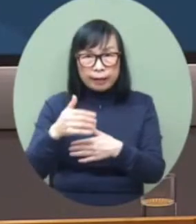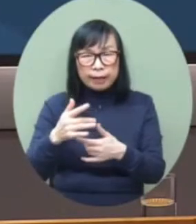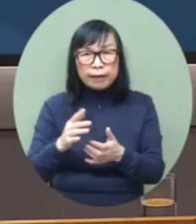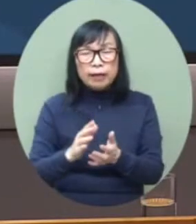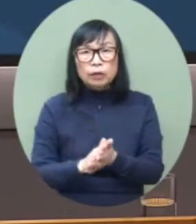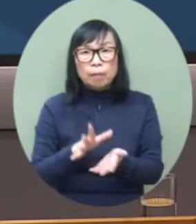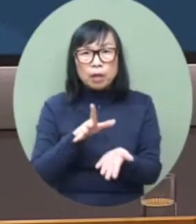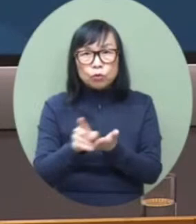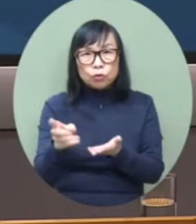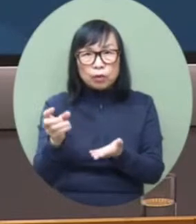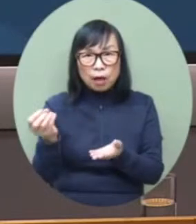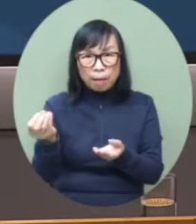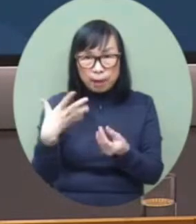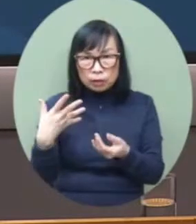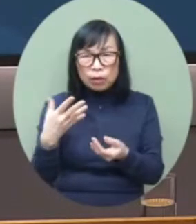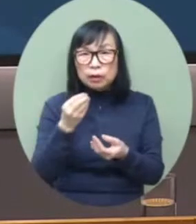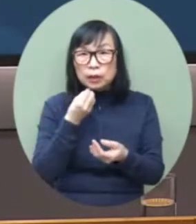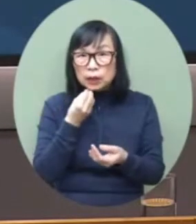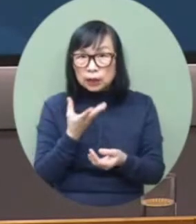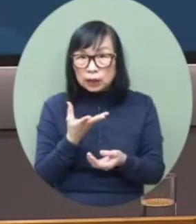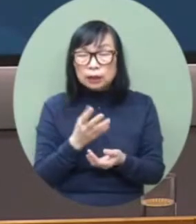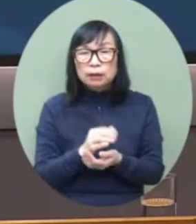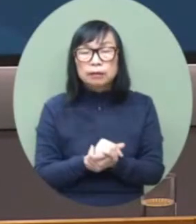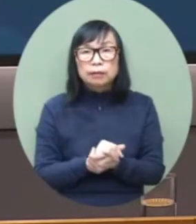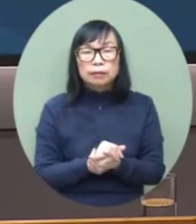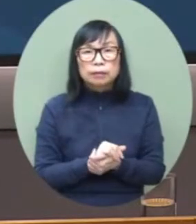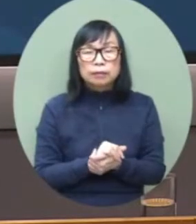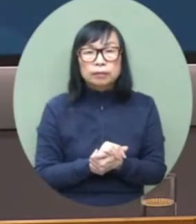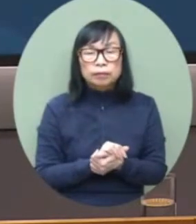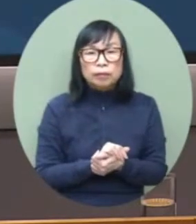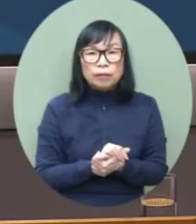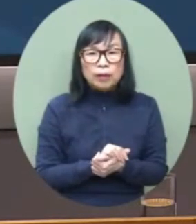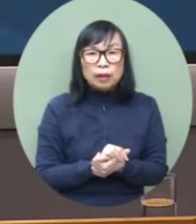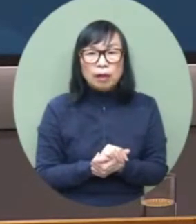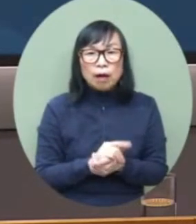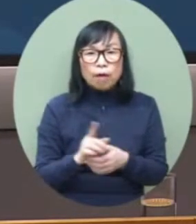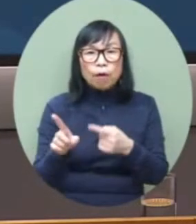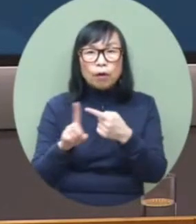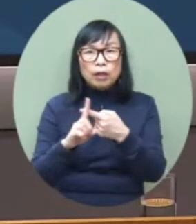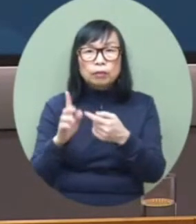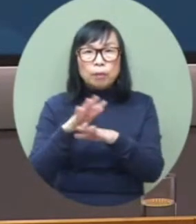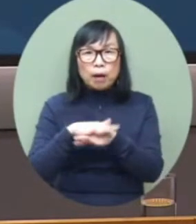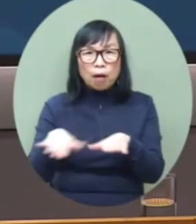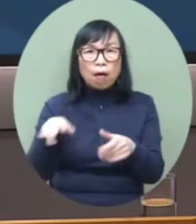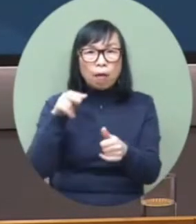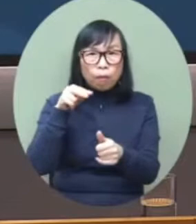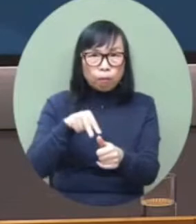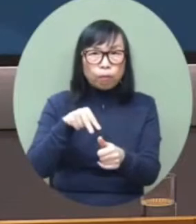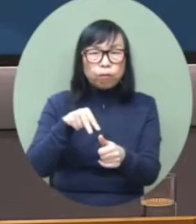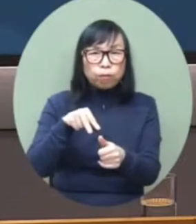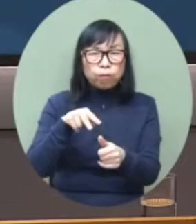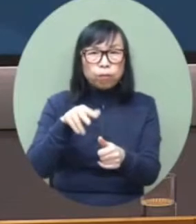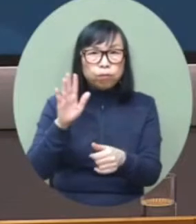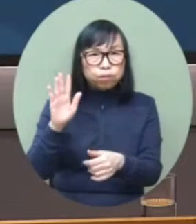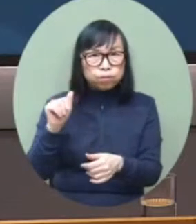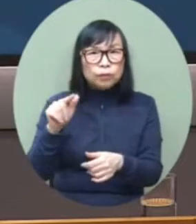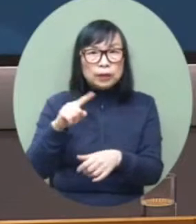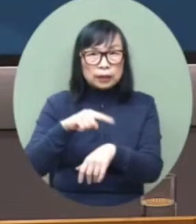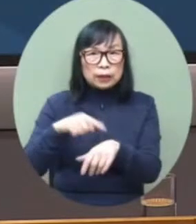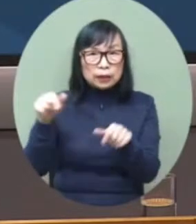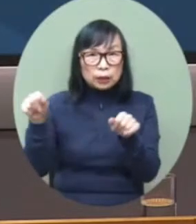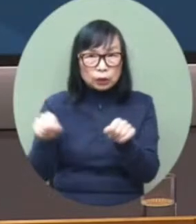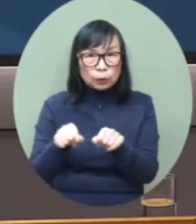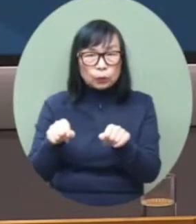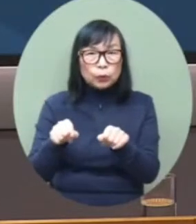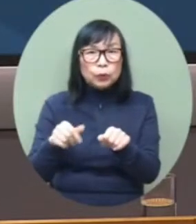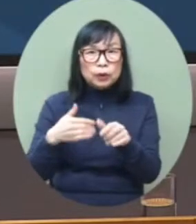We have to consider its incubation period and other expert advice. So we have to control the